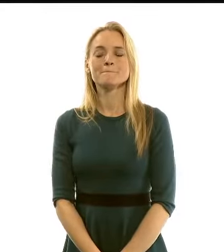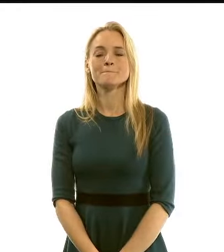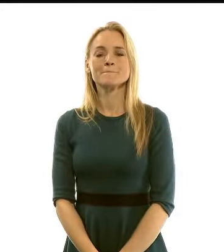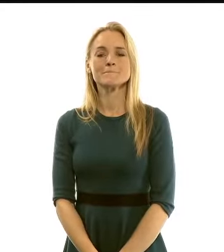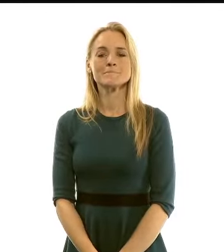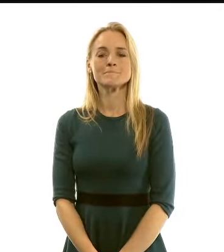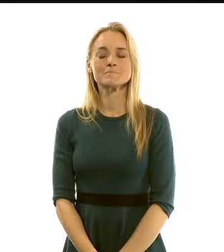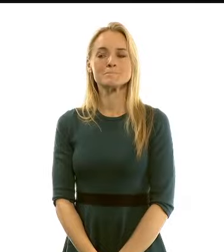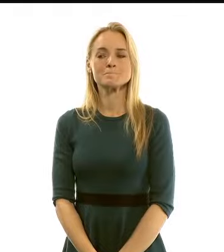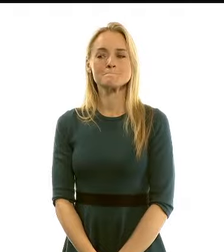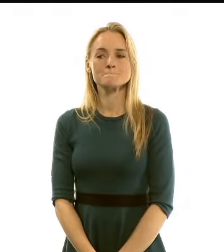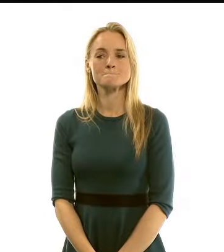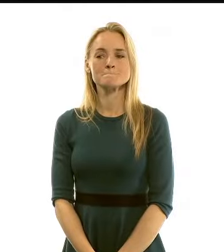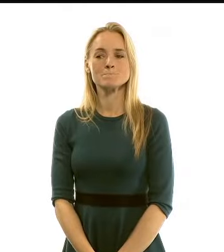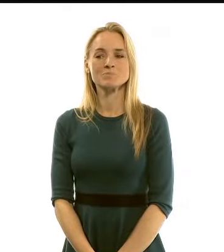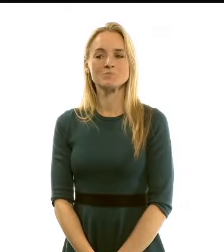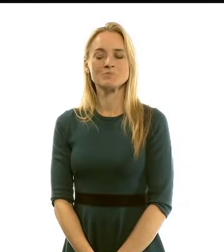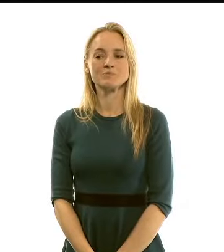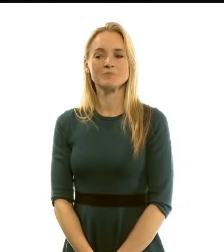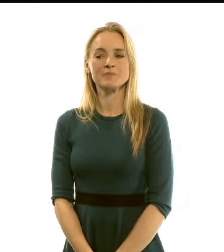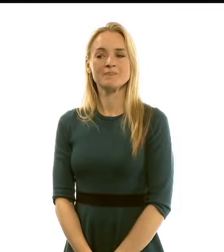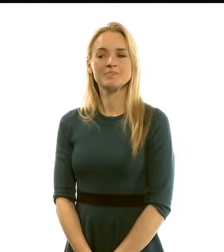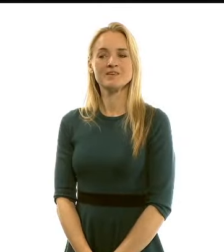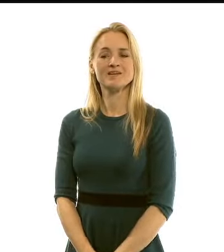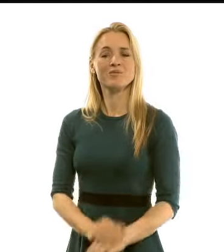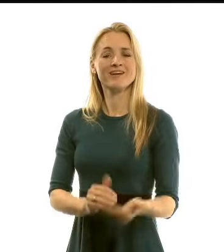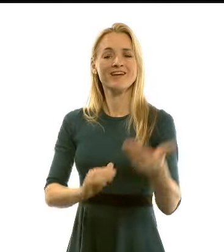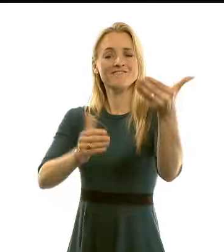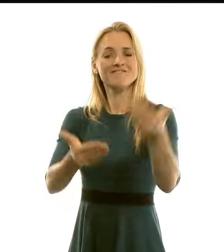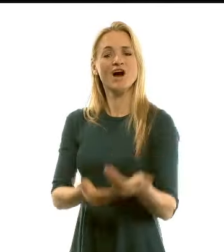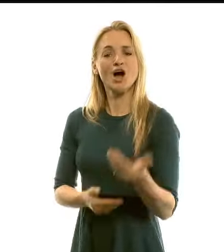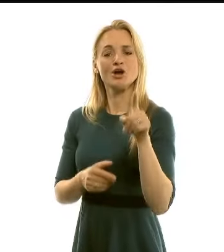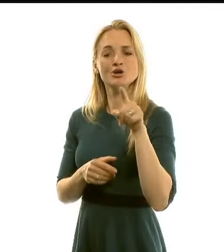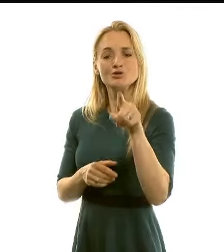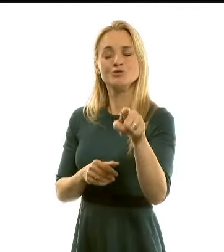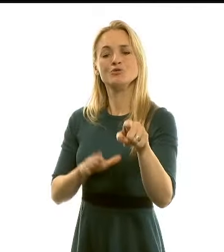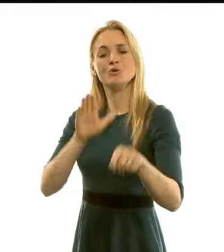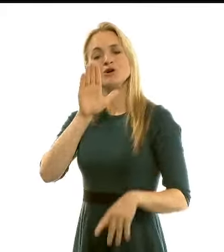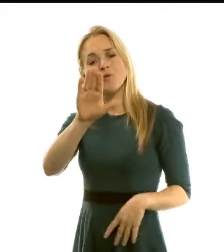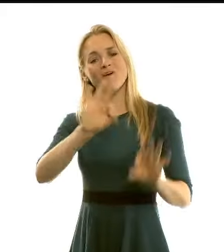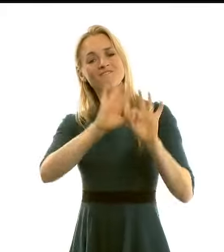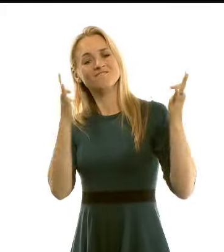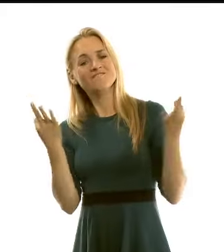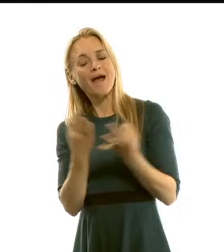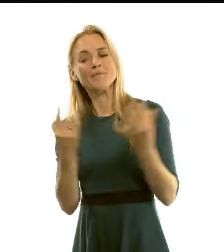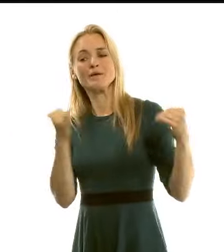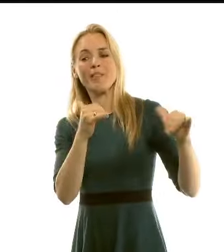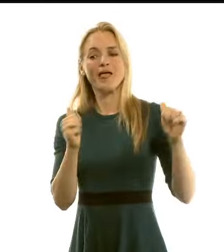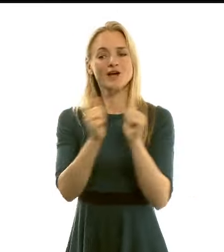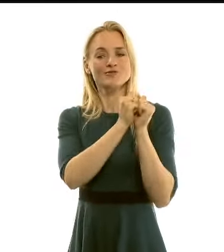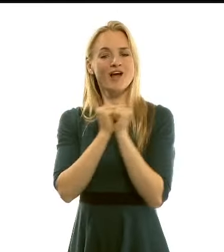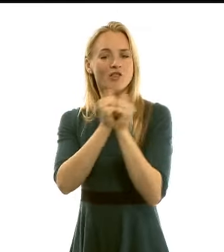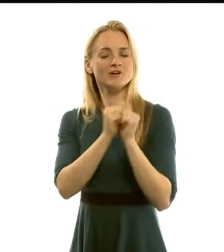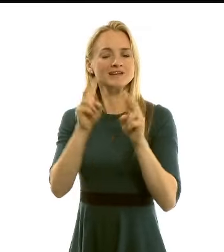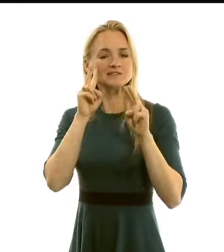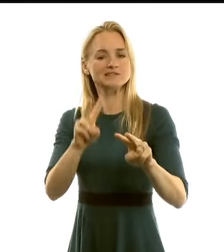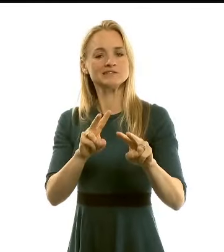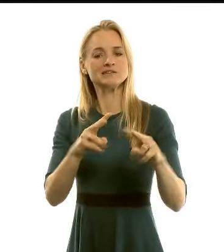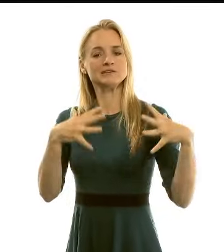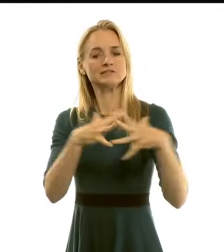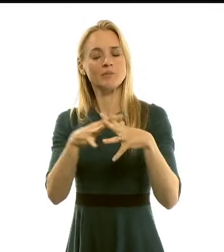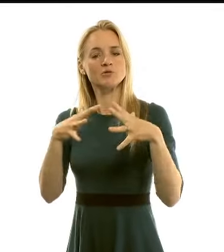If we have inspired you and your family to play together, then head to lego.com/family where you'll discover all kinds of new